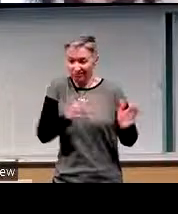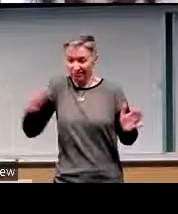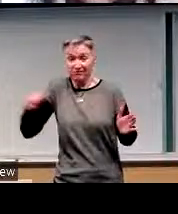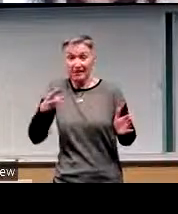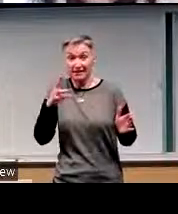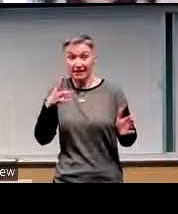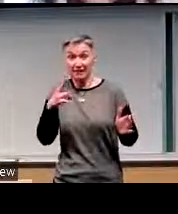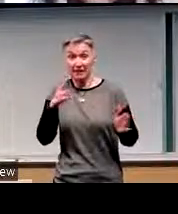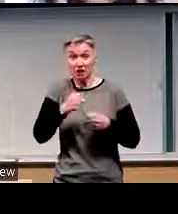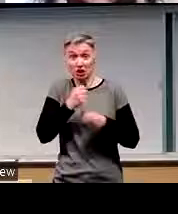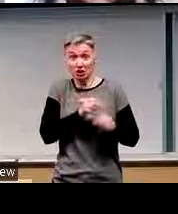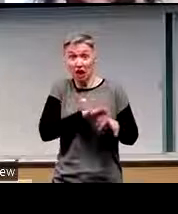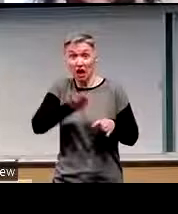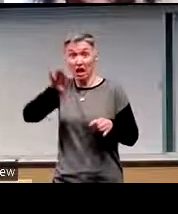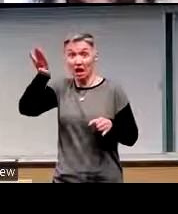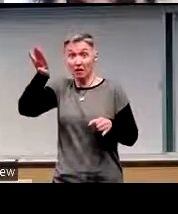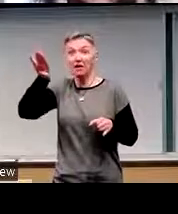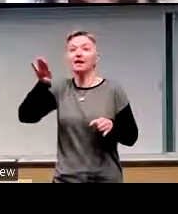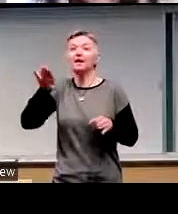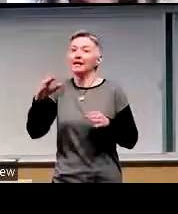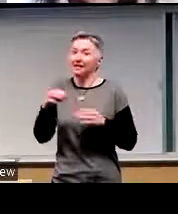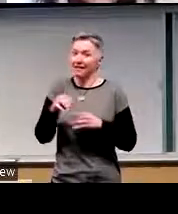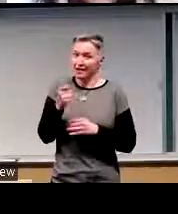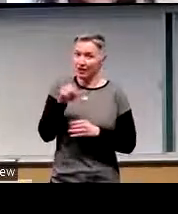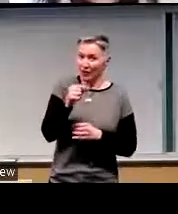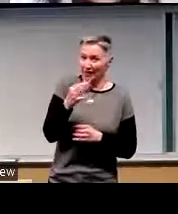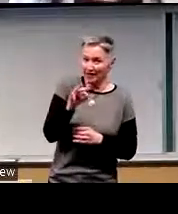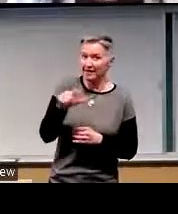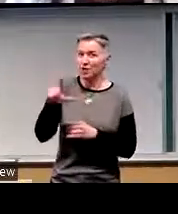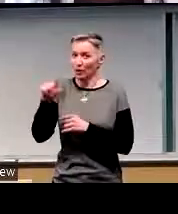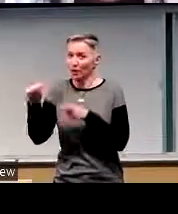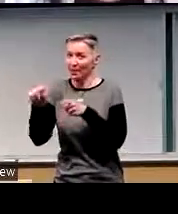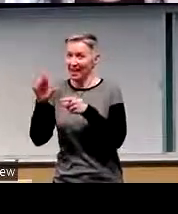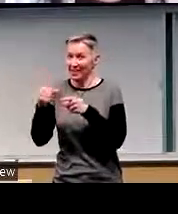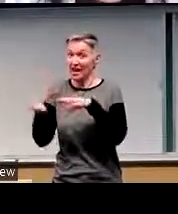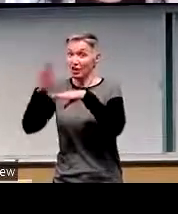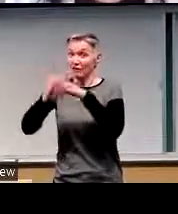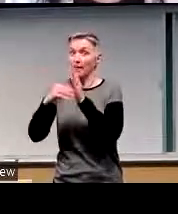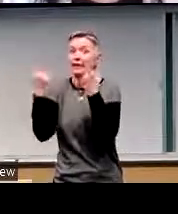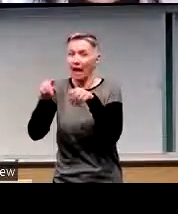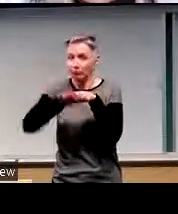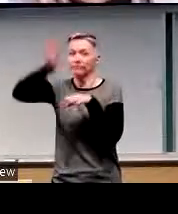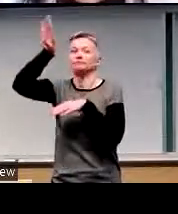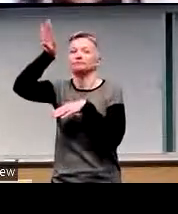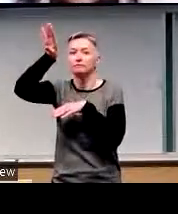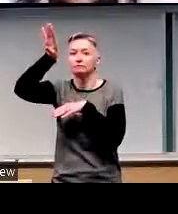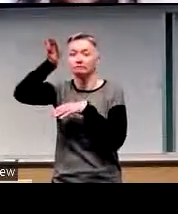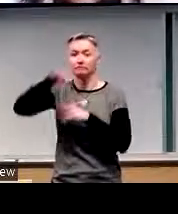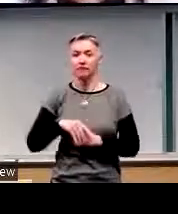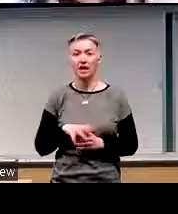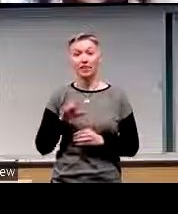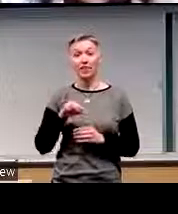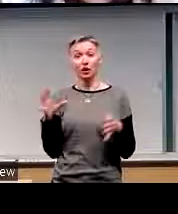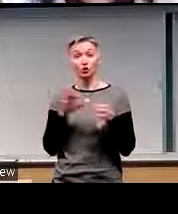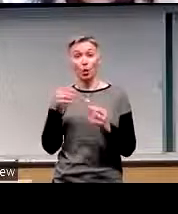repeated over the course of 1 year between 2019 and 2020. The joint point analysis shows that